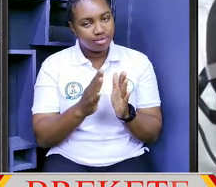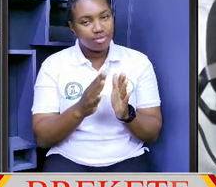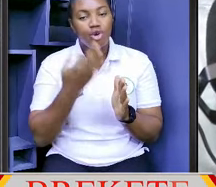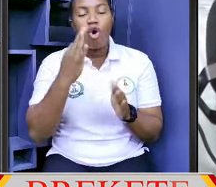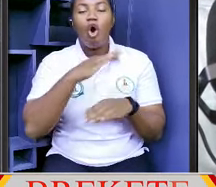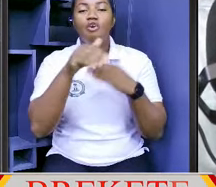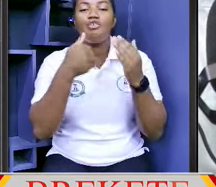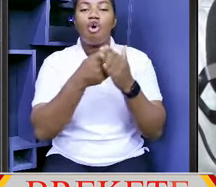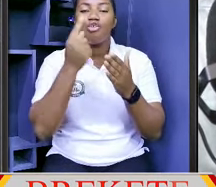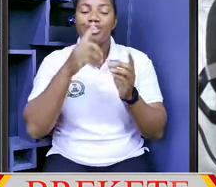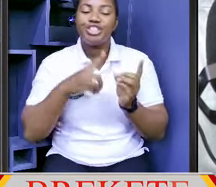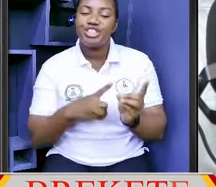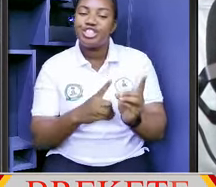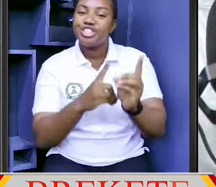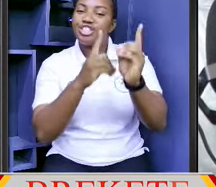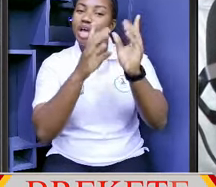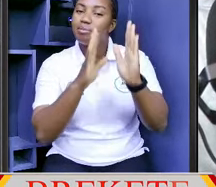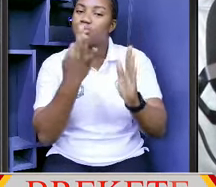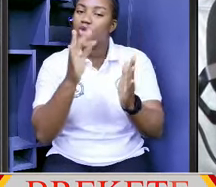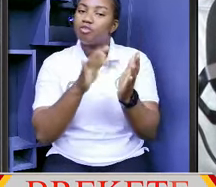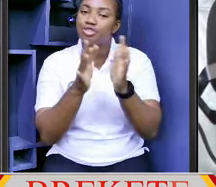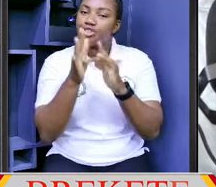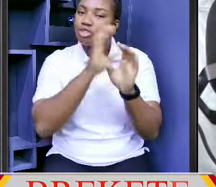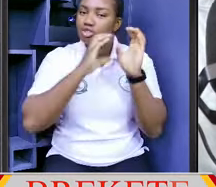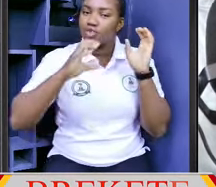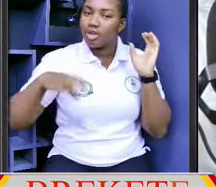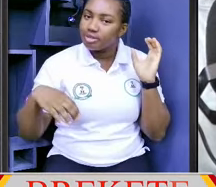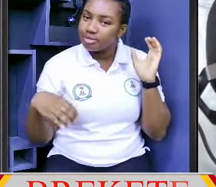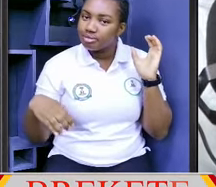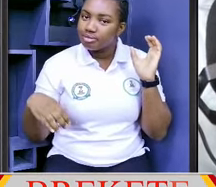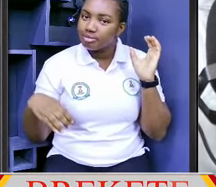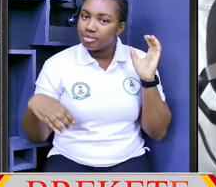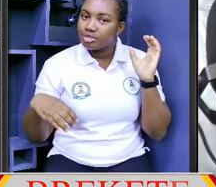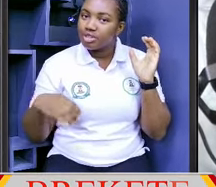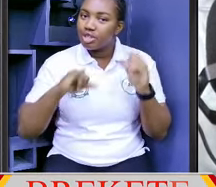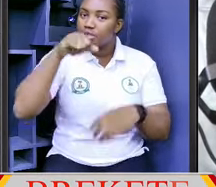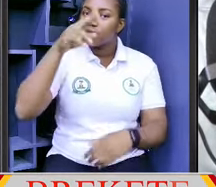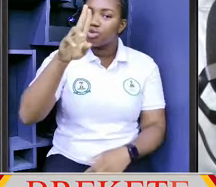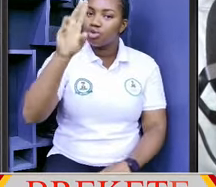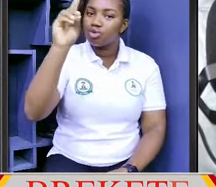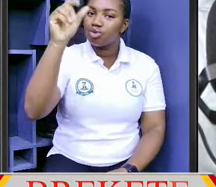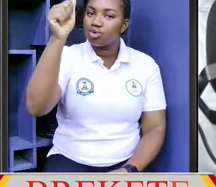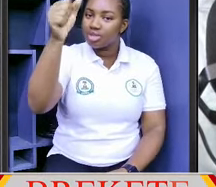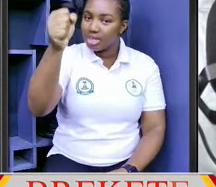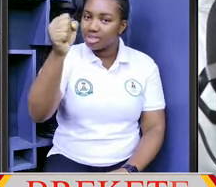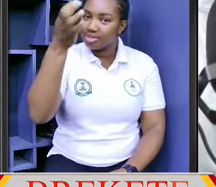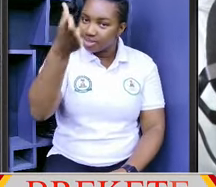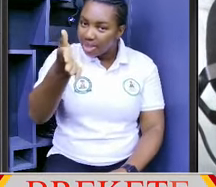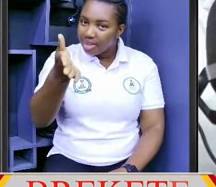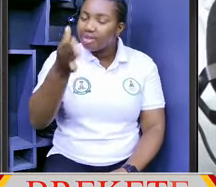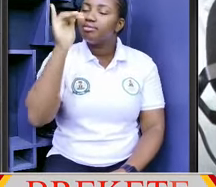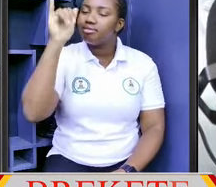Of all the disciples of Jesus Christ. Yes, sir. Judas no day. He day.